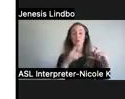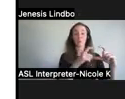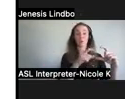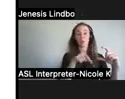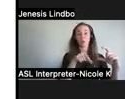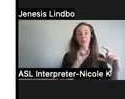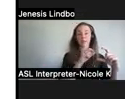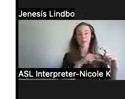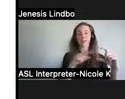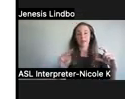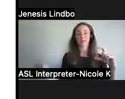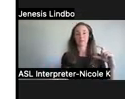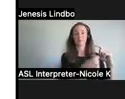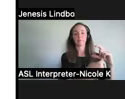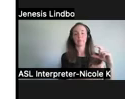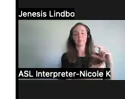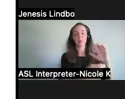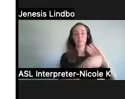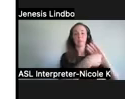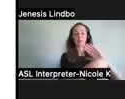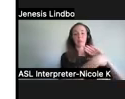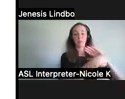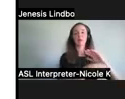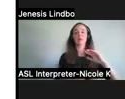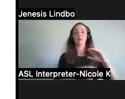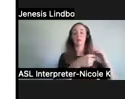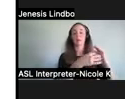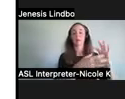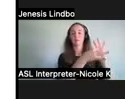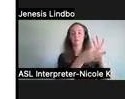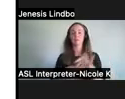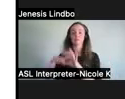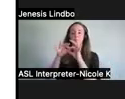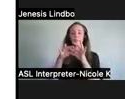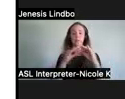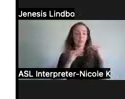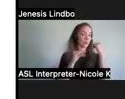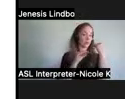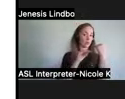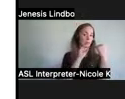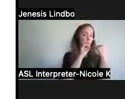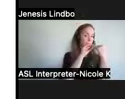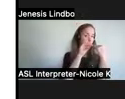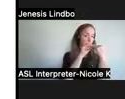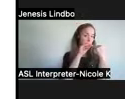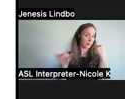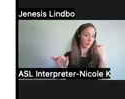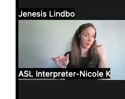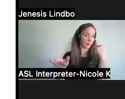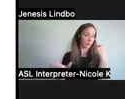and switches into the back of it. So I can actually use those alongside of the quad stick sip and puff and lip control